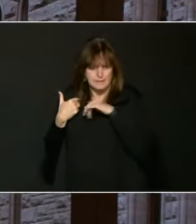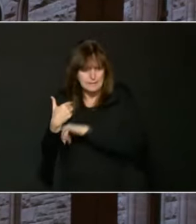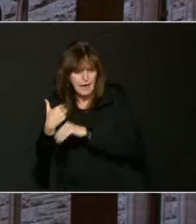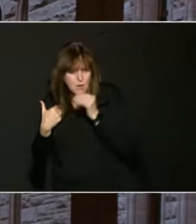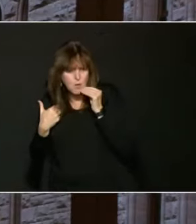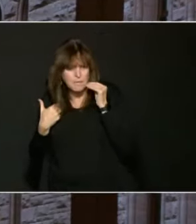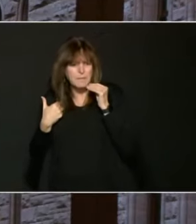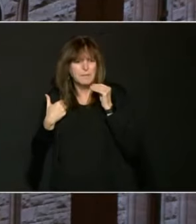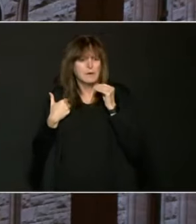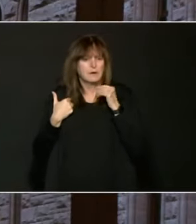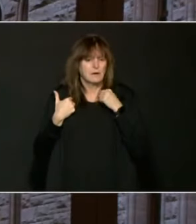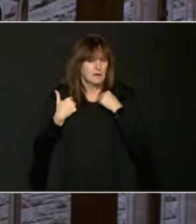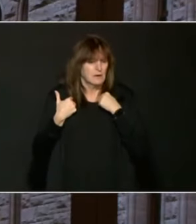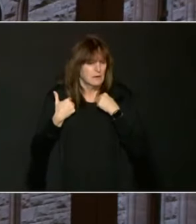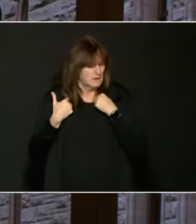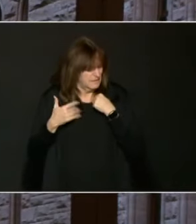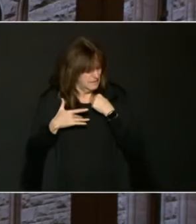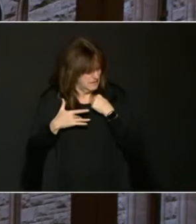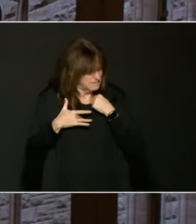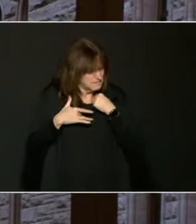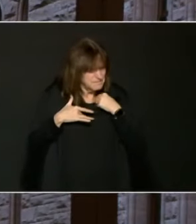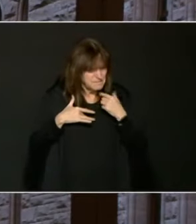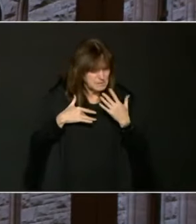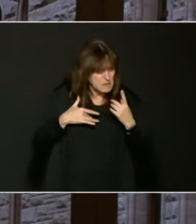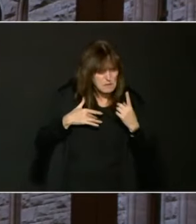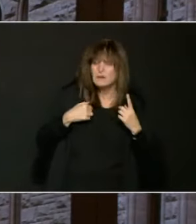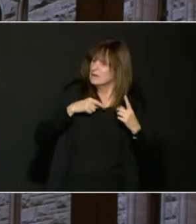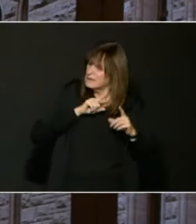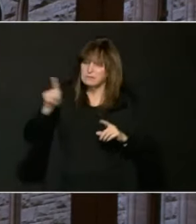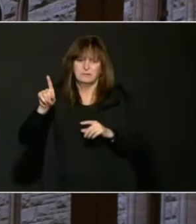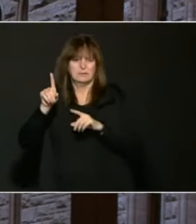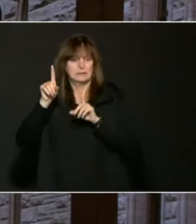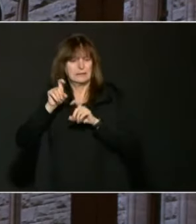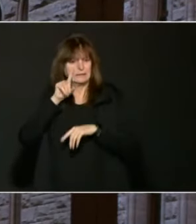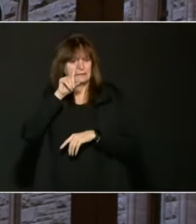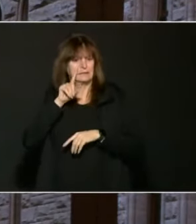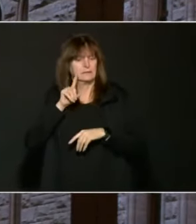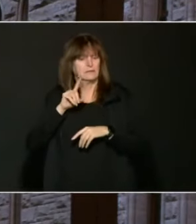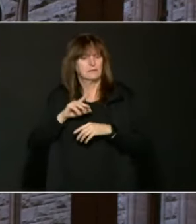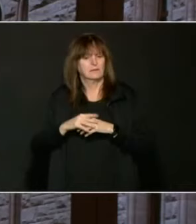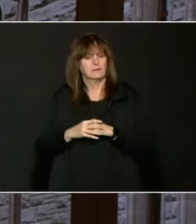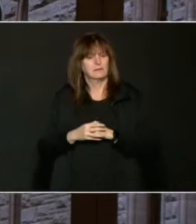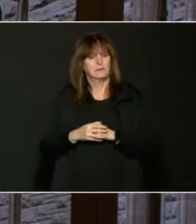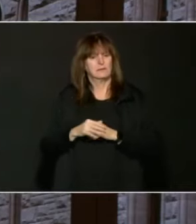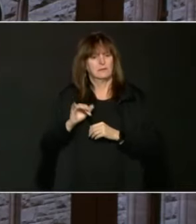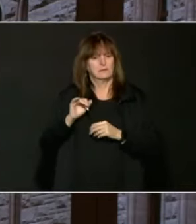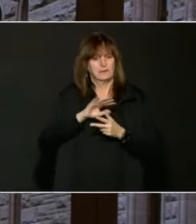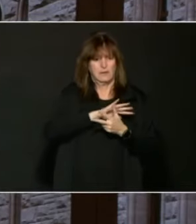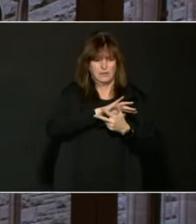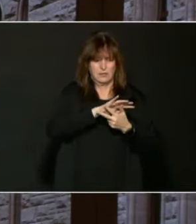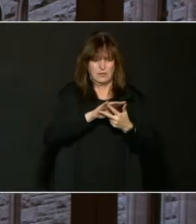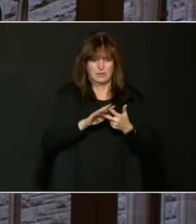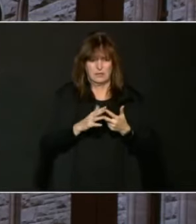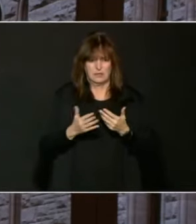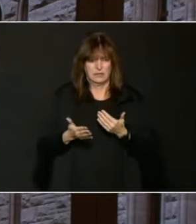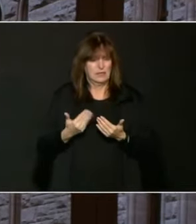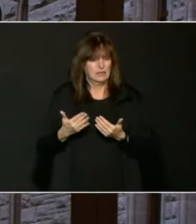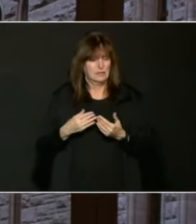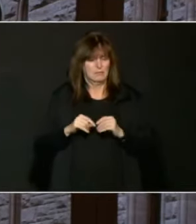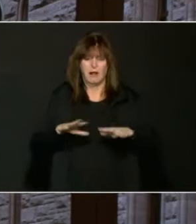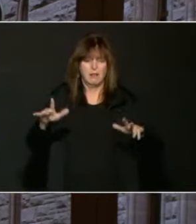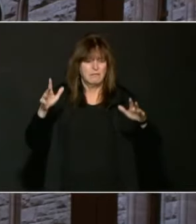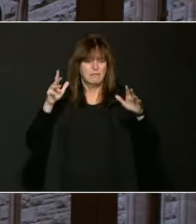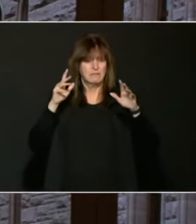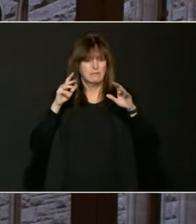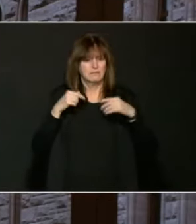and more, the variants of concern can transmit quite quickly and quite rapidly with a very small encounter that you thought you might